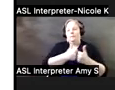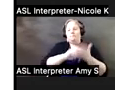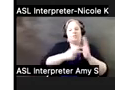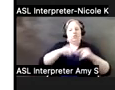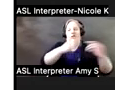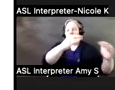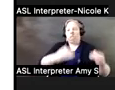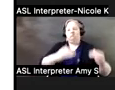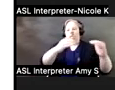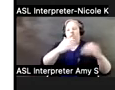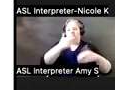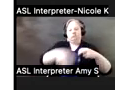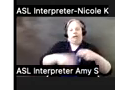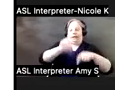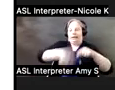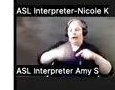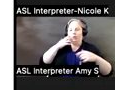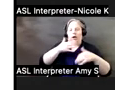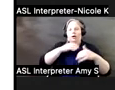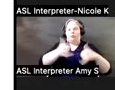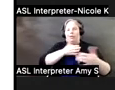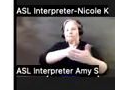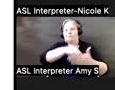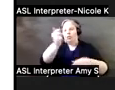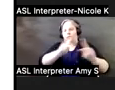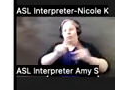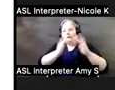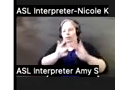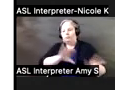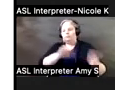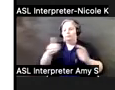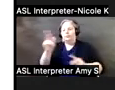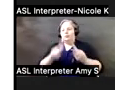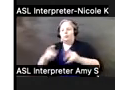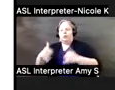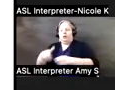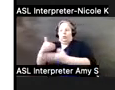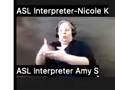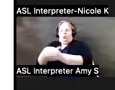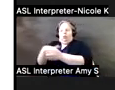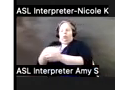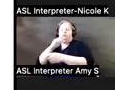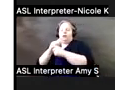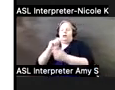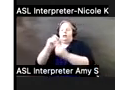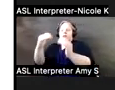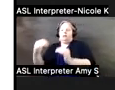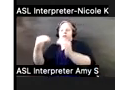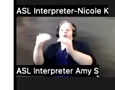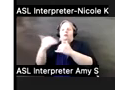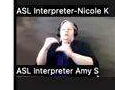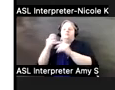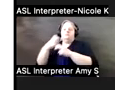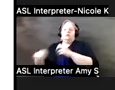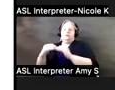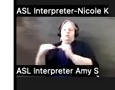people online. Versus some of the other games where you're playing locally, you can actually adjust the difficulty level of the players you're playing against. So online games are never